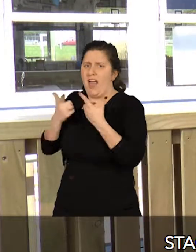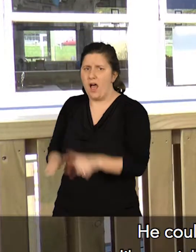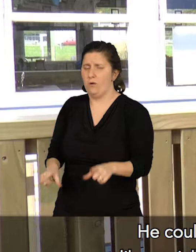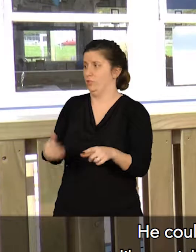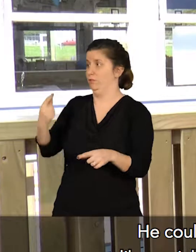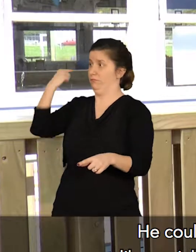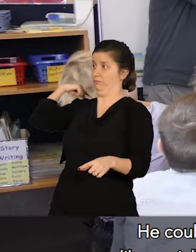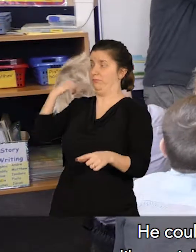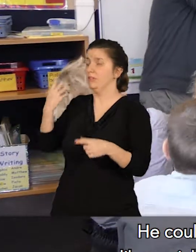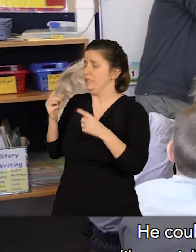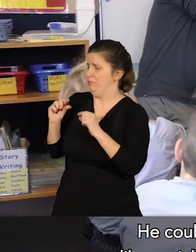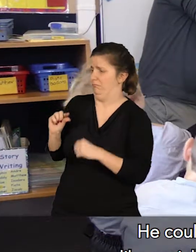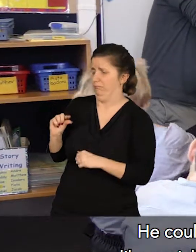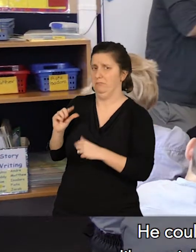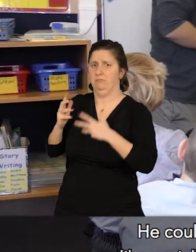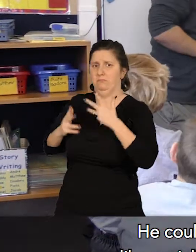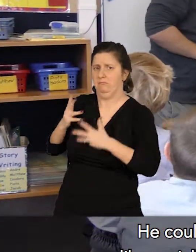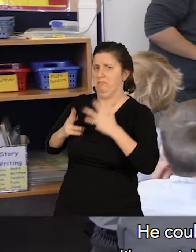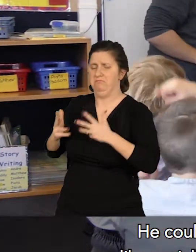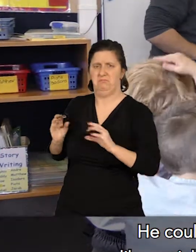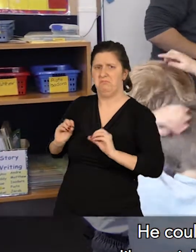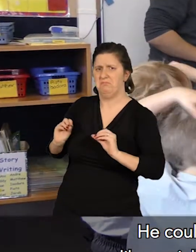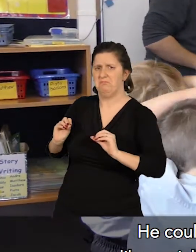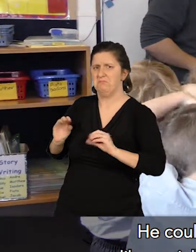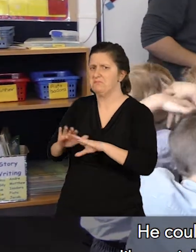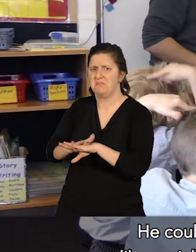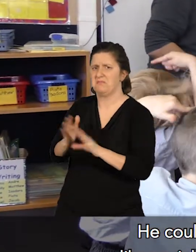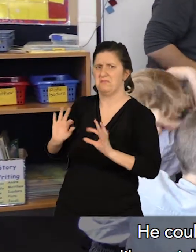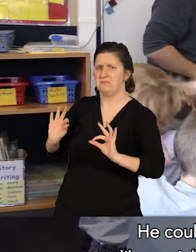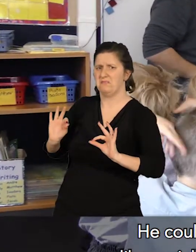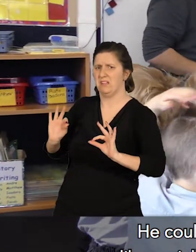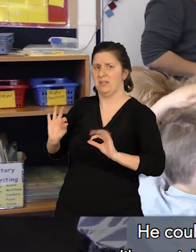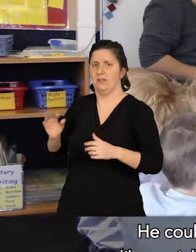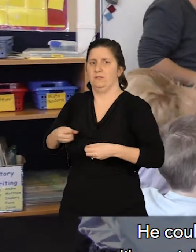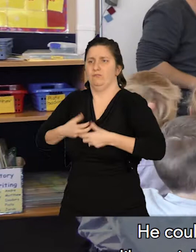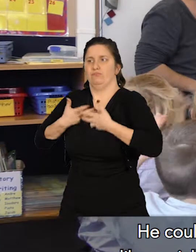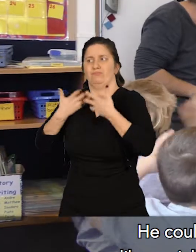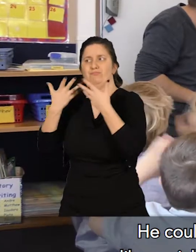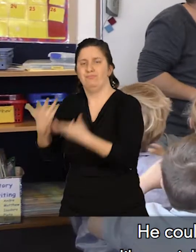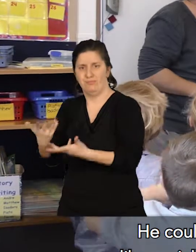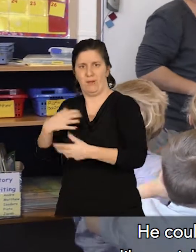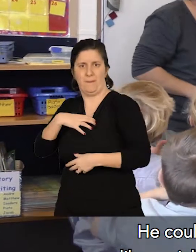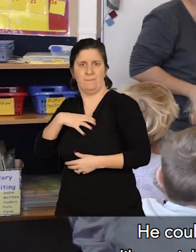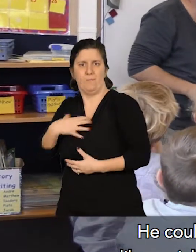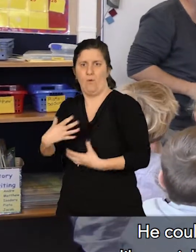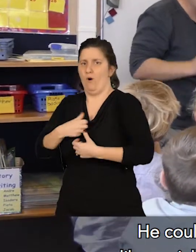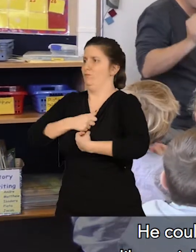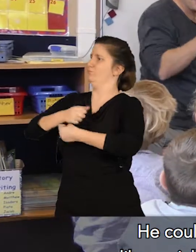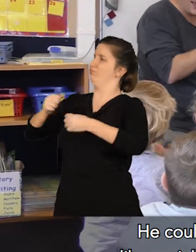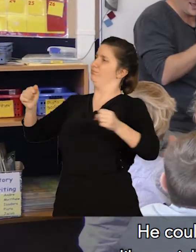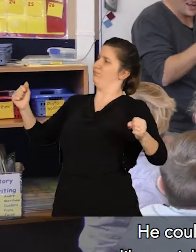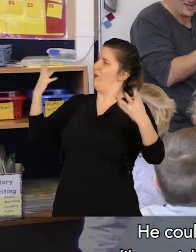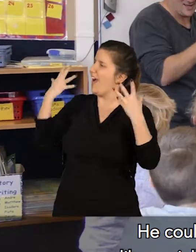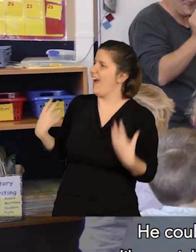his sign language. He couldn't really sign at the start of the year, and socially as well. He's so much come out of